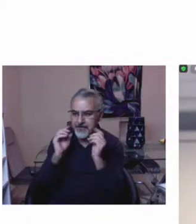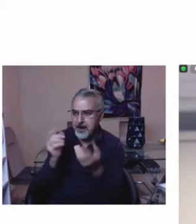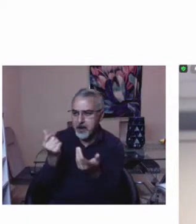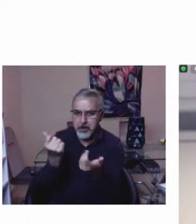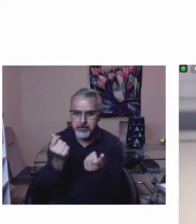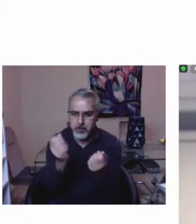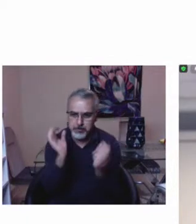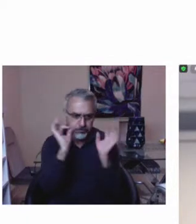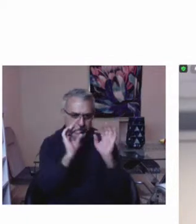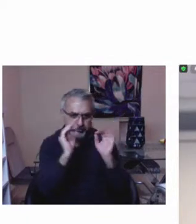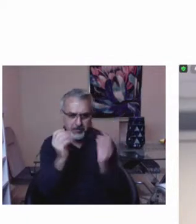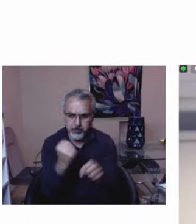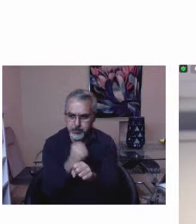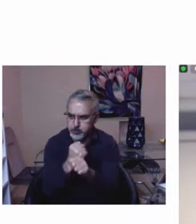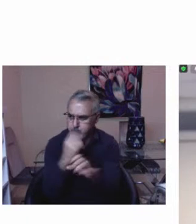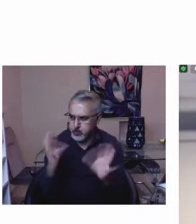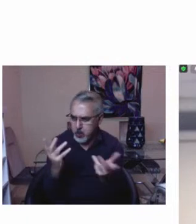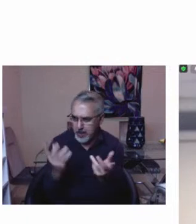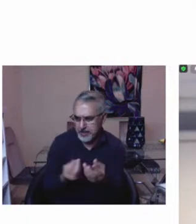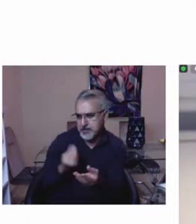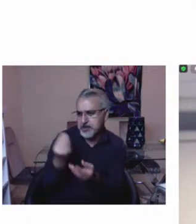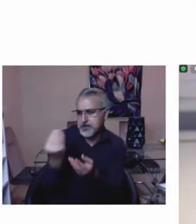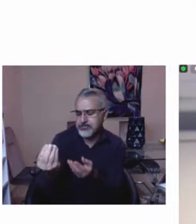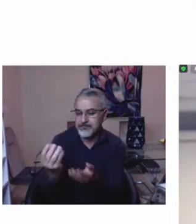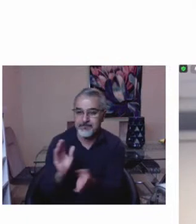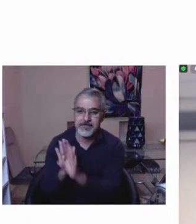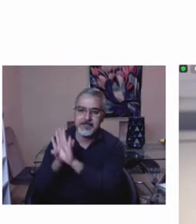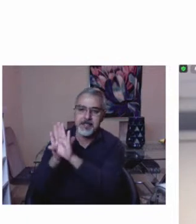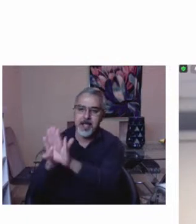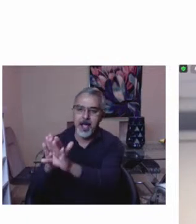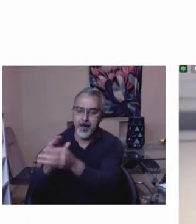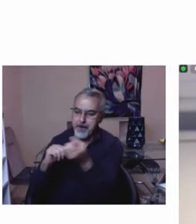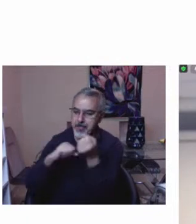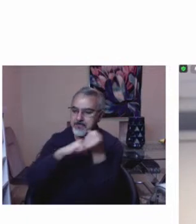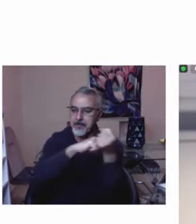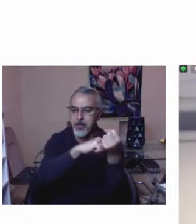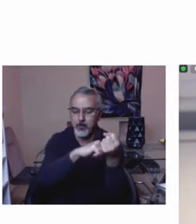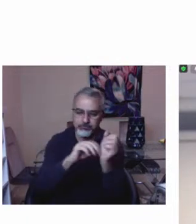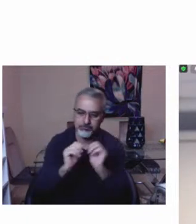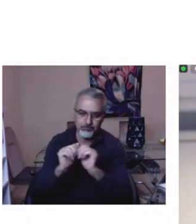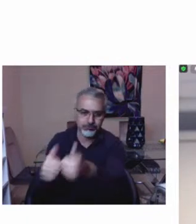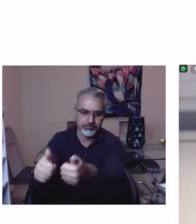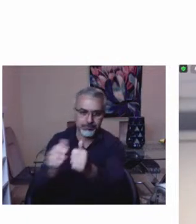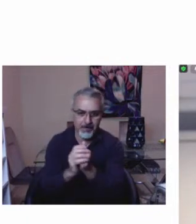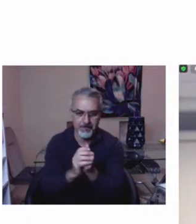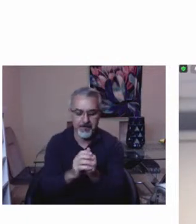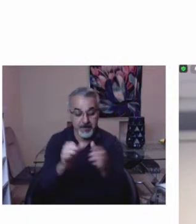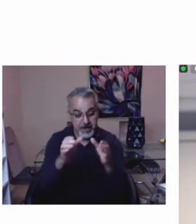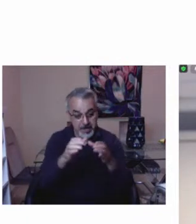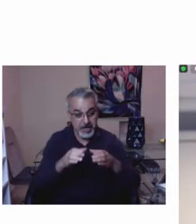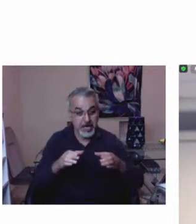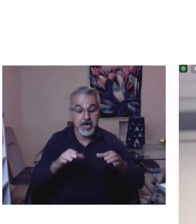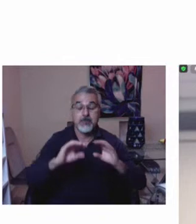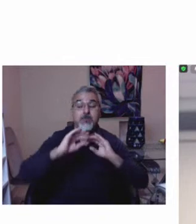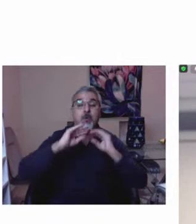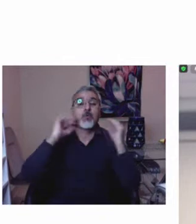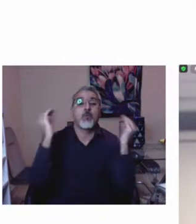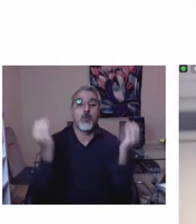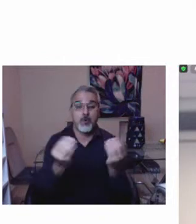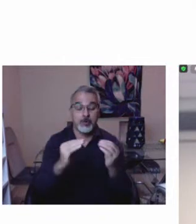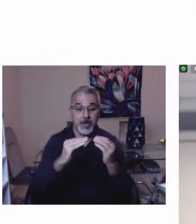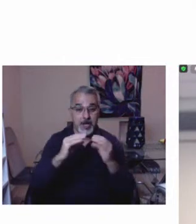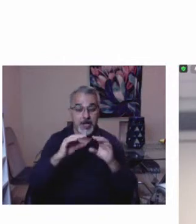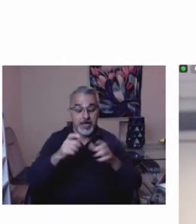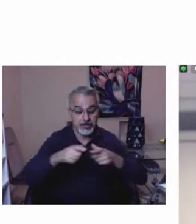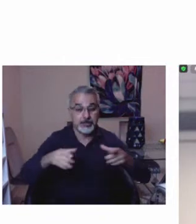efficient ways to finance this, to fund this agenda. This conference should